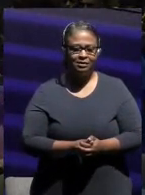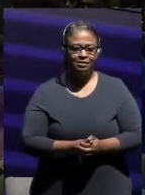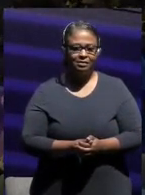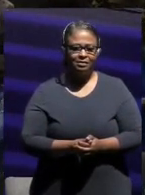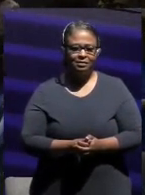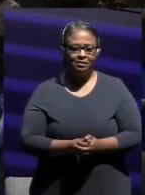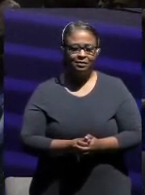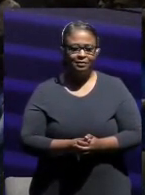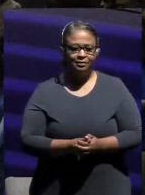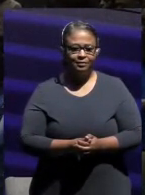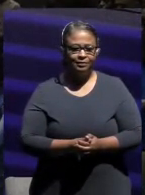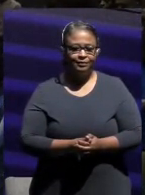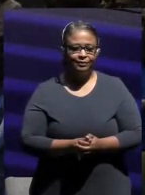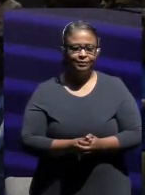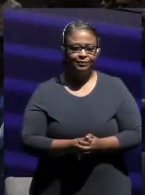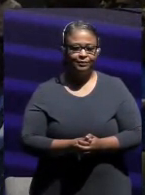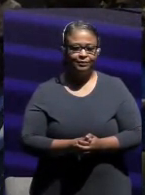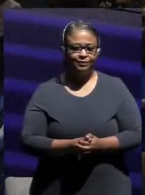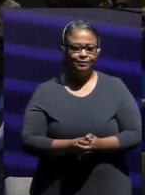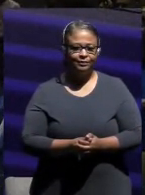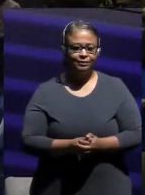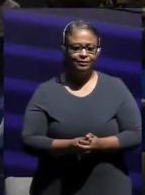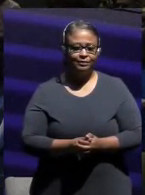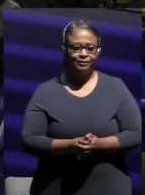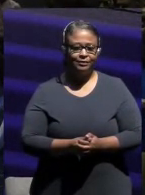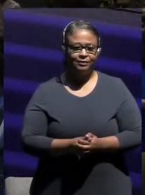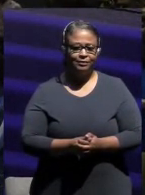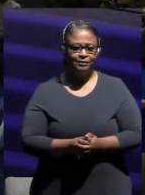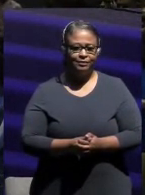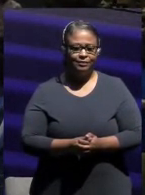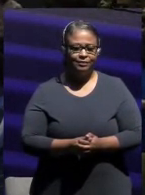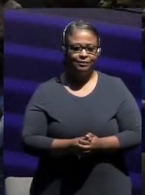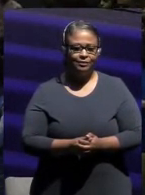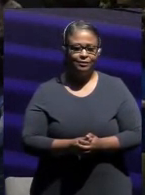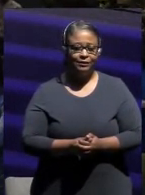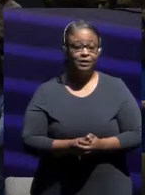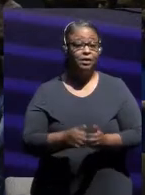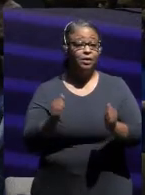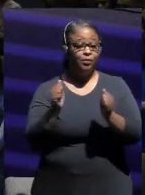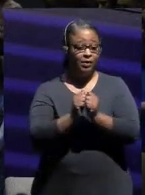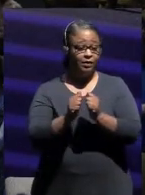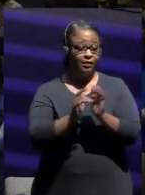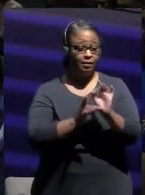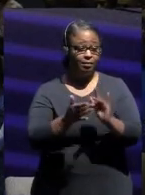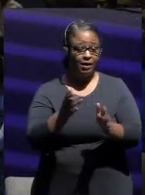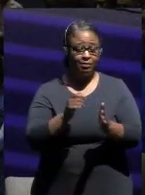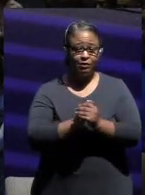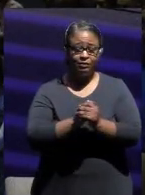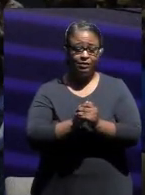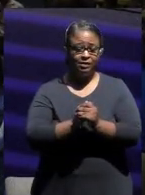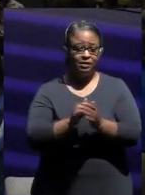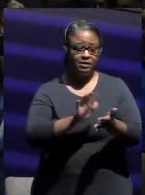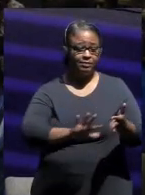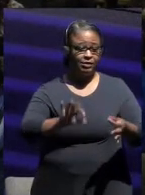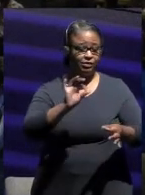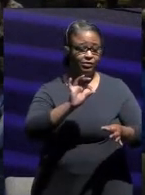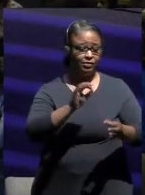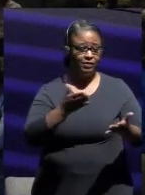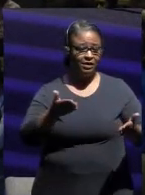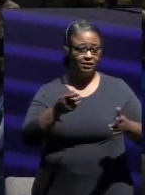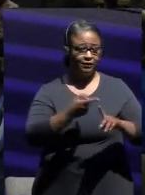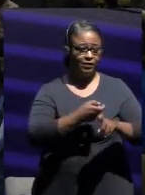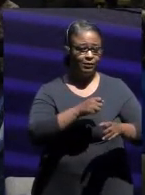But as we understand the Bible, that the spiritual things of the New Testament can be seen by the physical things of the Old